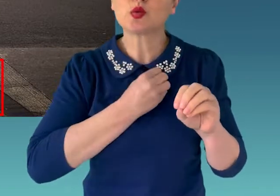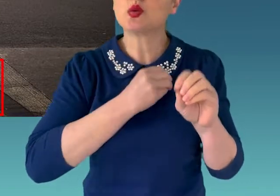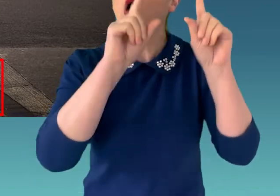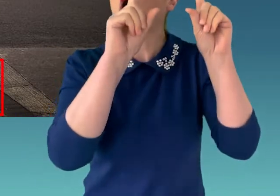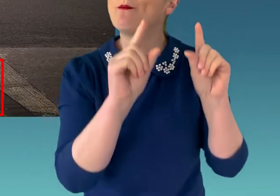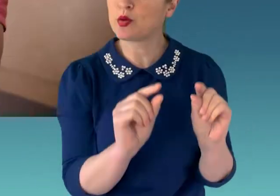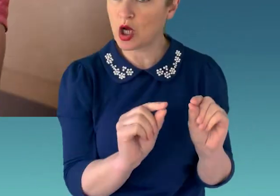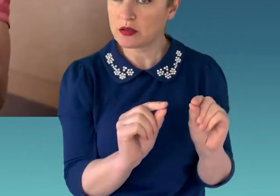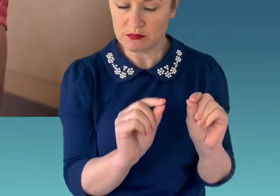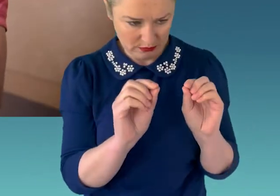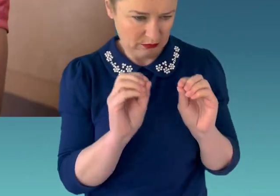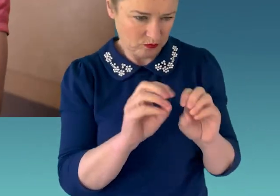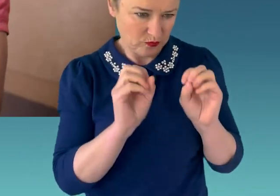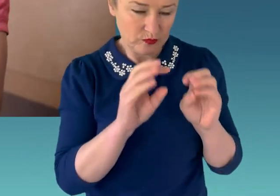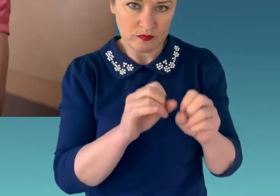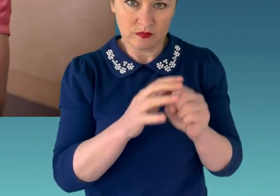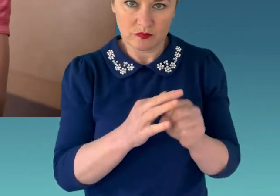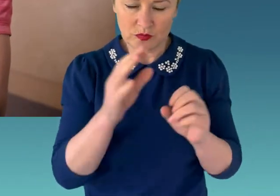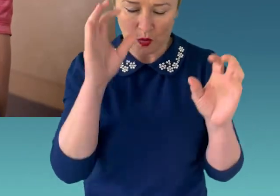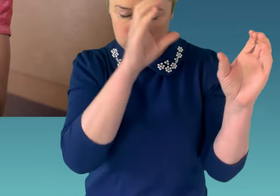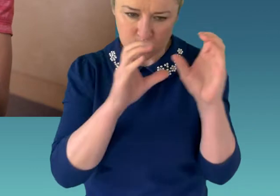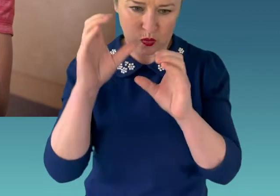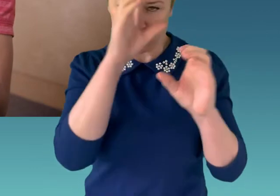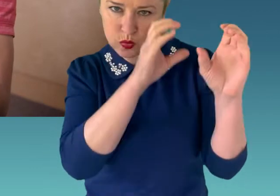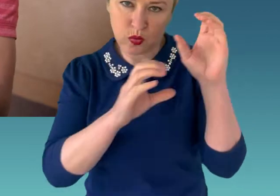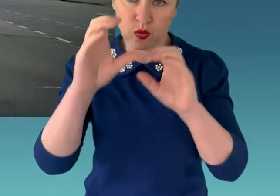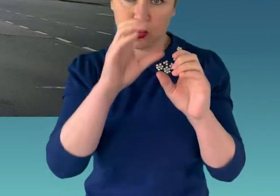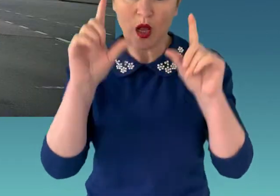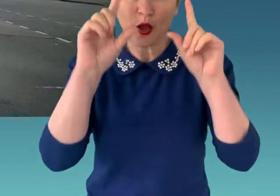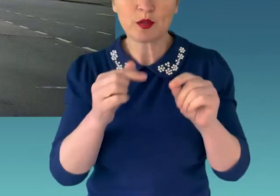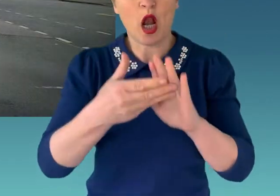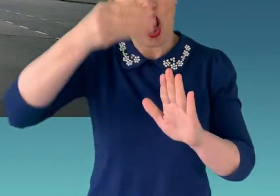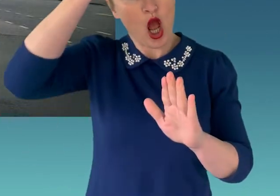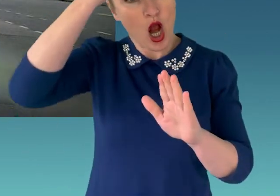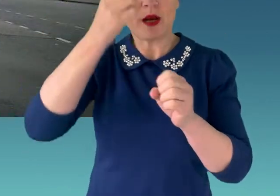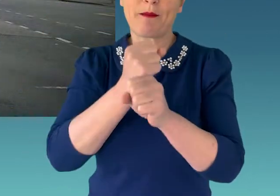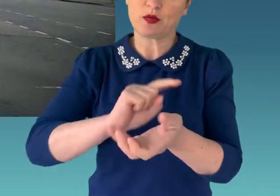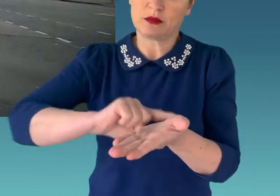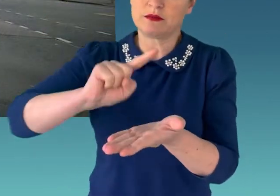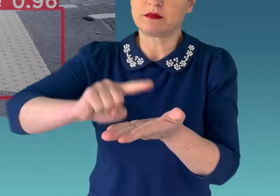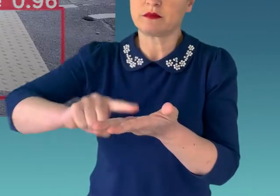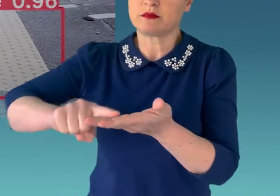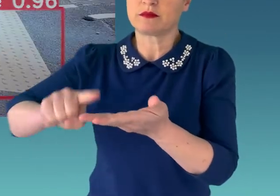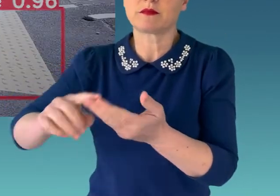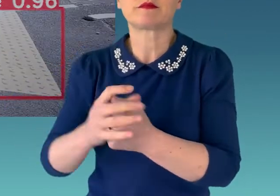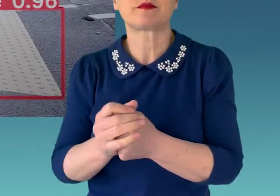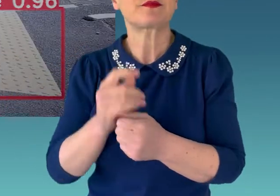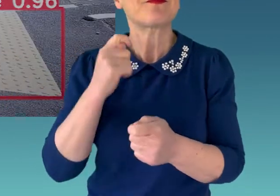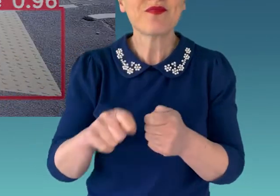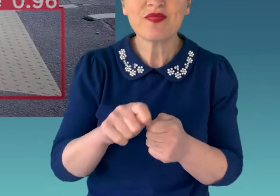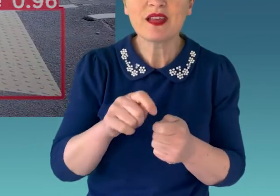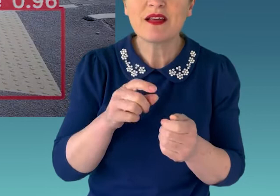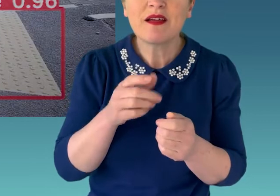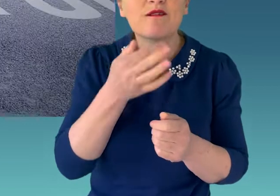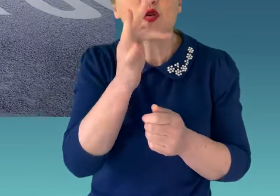the machine learning model so that it can learn the features of the tactile pavement, and once it sees any new image containing the